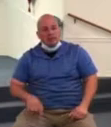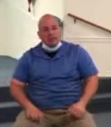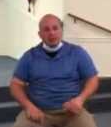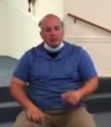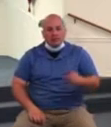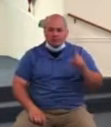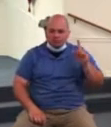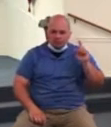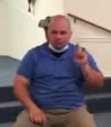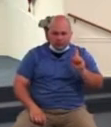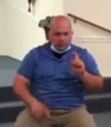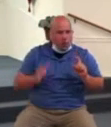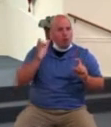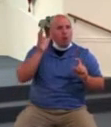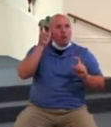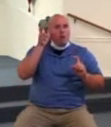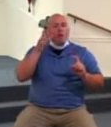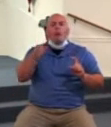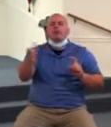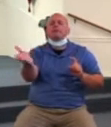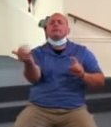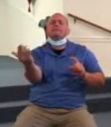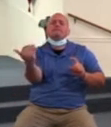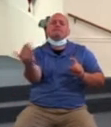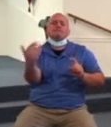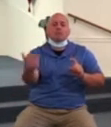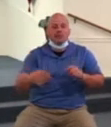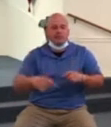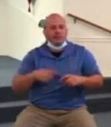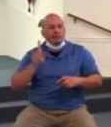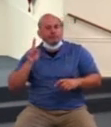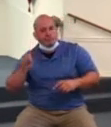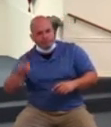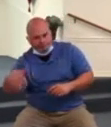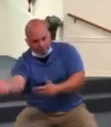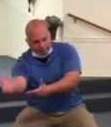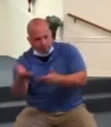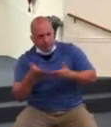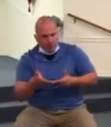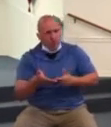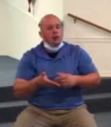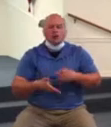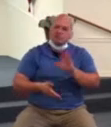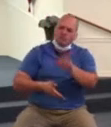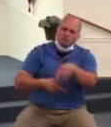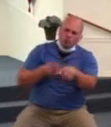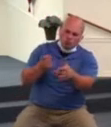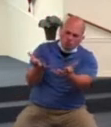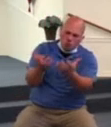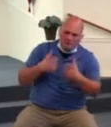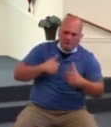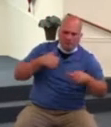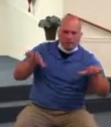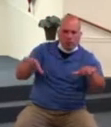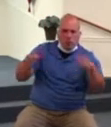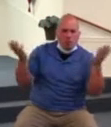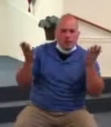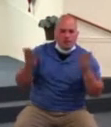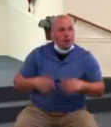near, Jesus asked him, "What do you want me to do for you?" "Lord, I want to see," he